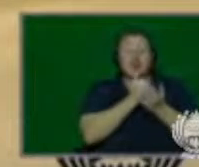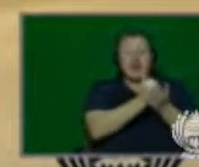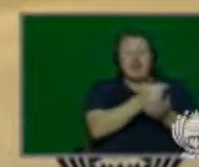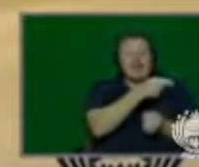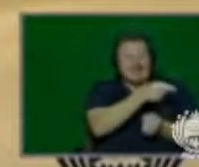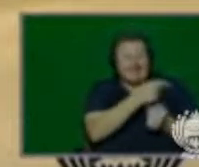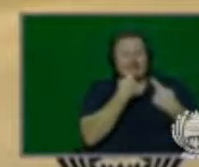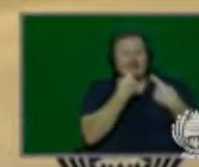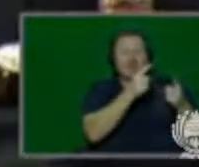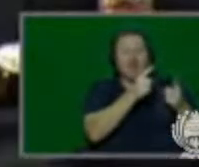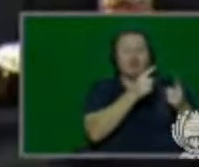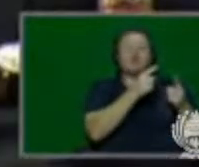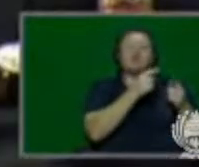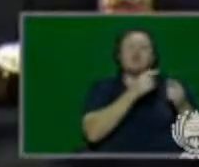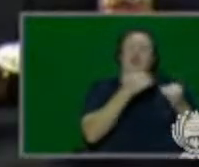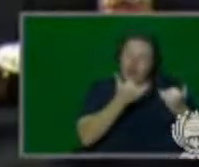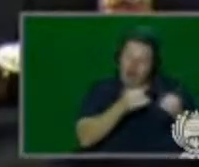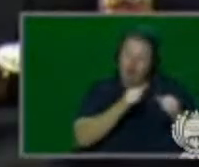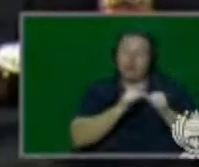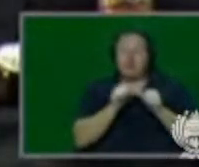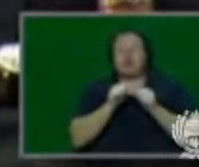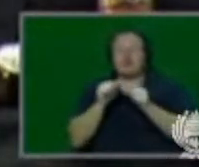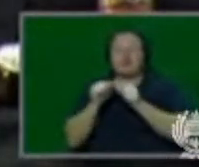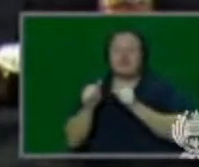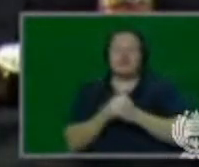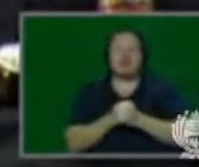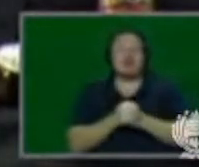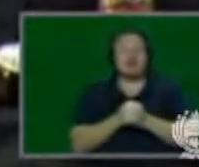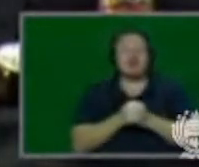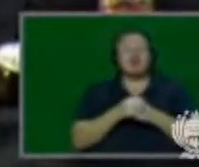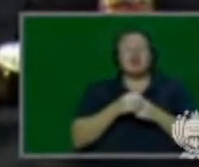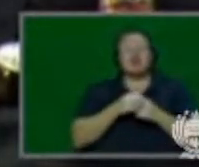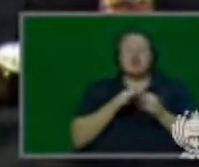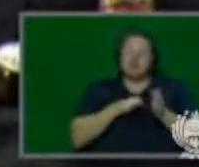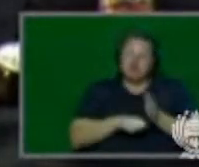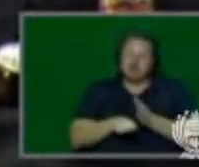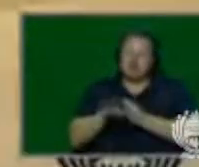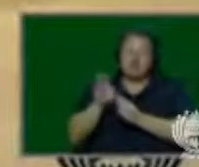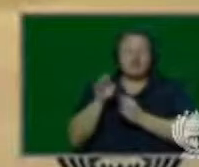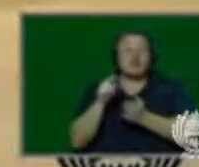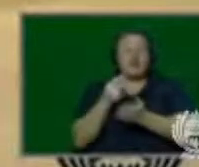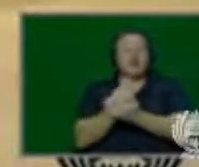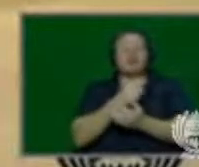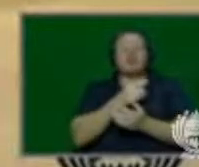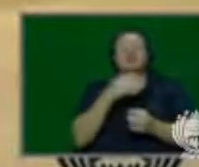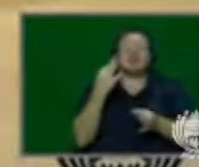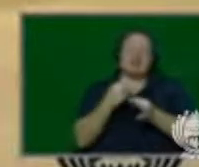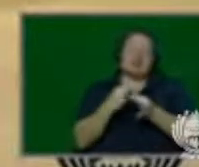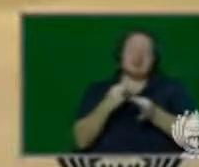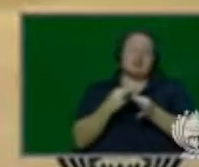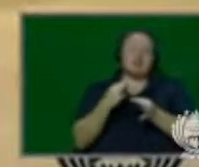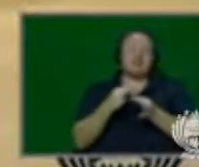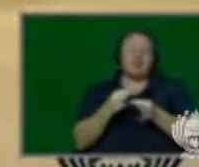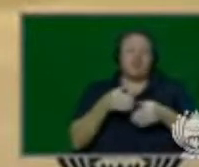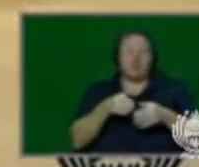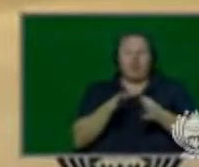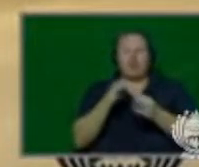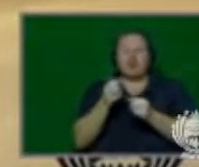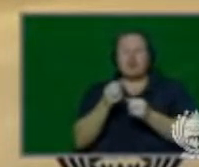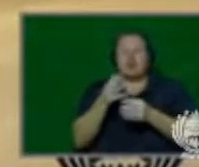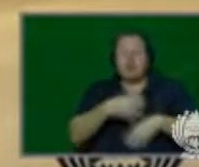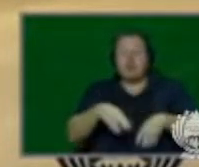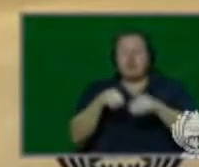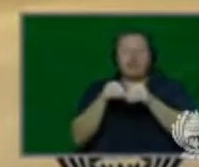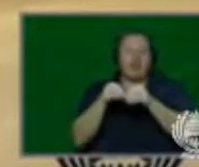of these improvements, we have decided to simplify the final phase of the debt relief package.